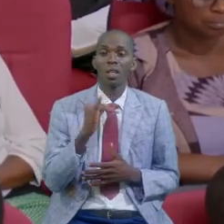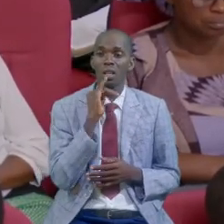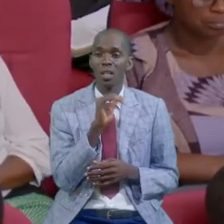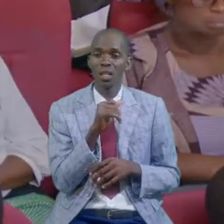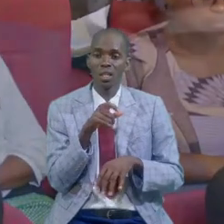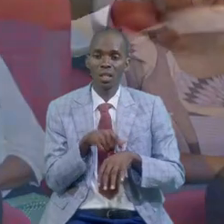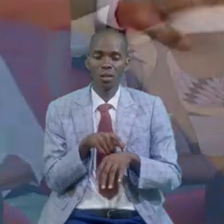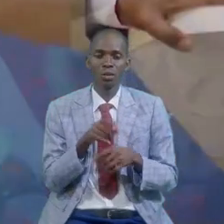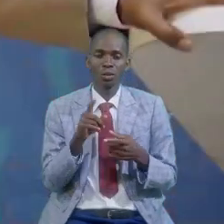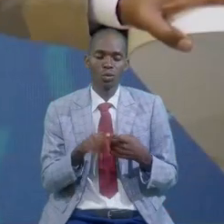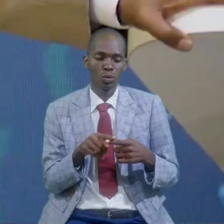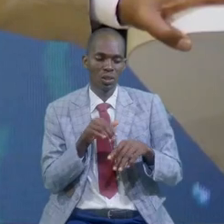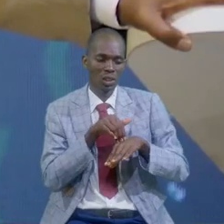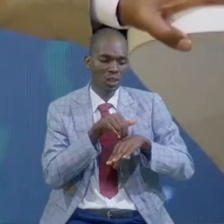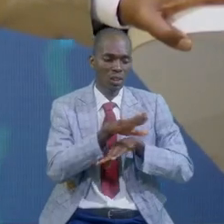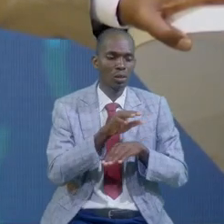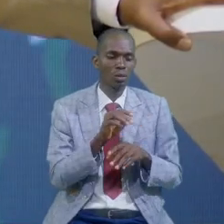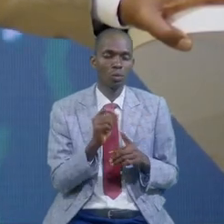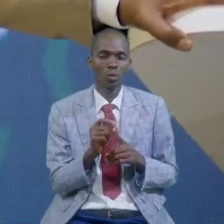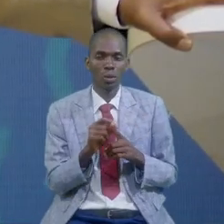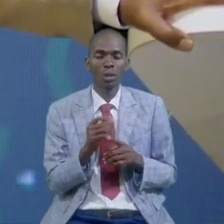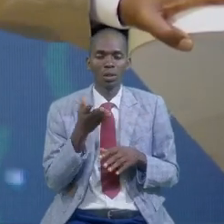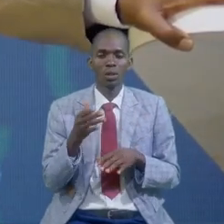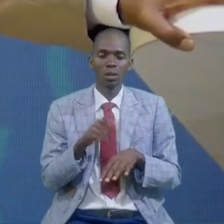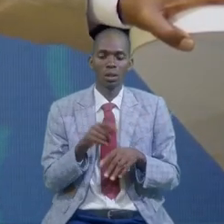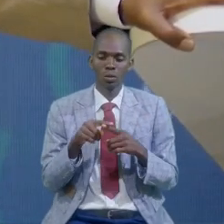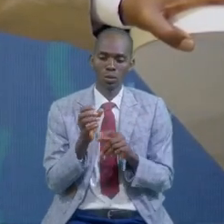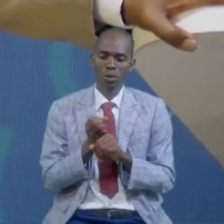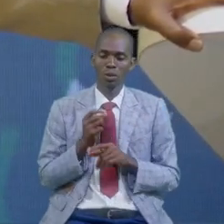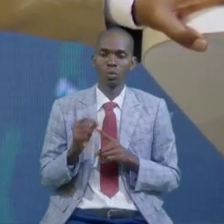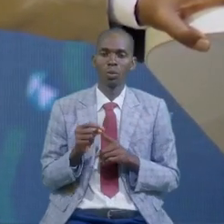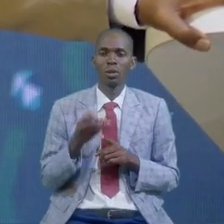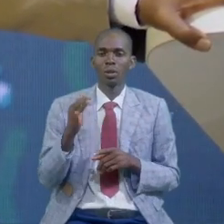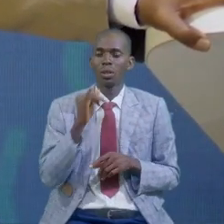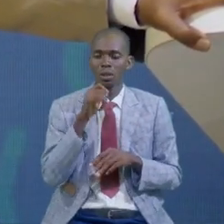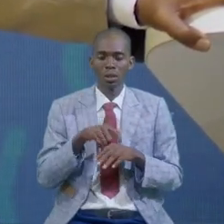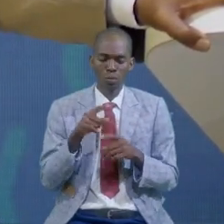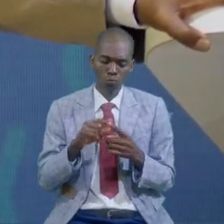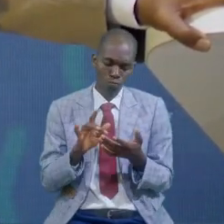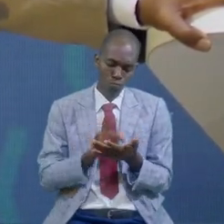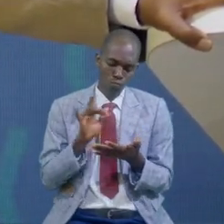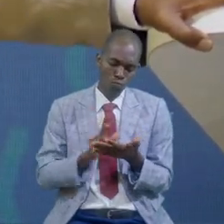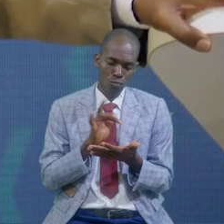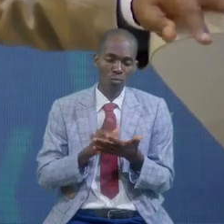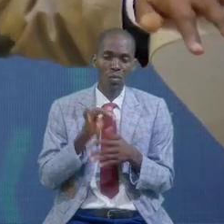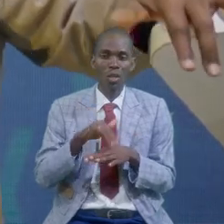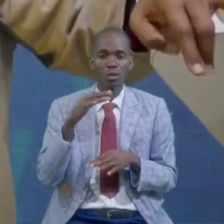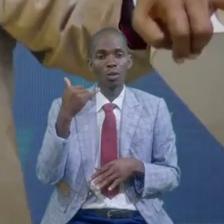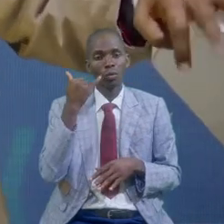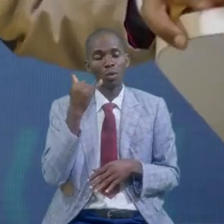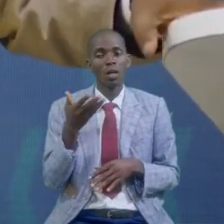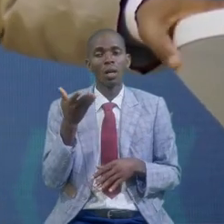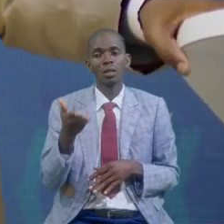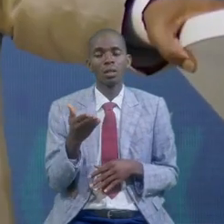text out. There's a time to receive text. There's a time to scroll and look at the telephone, but at the time of